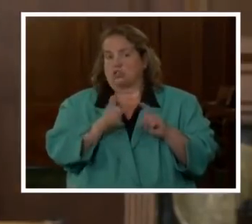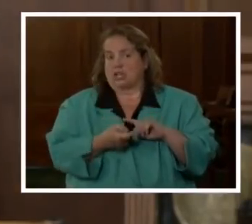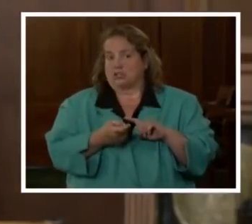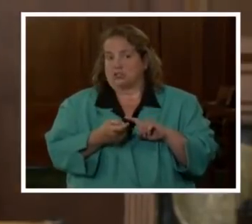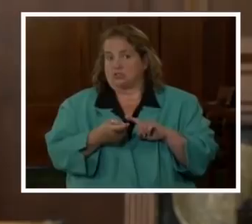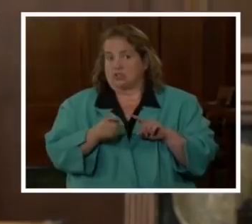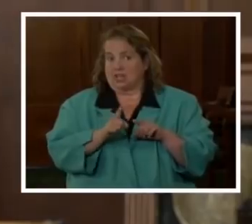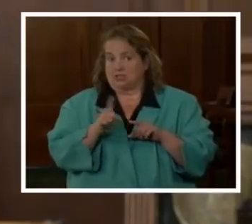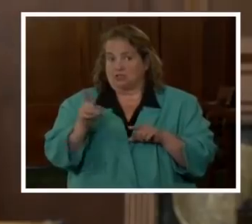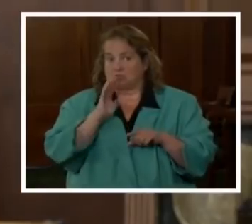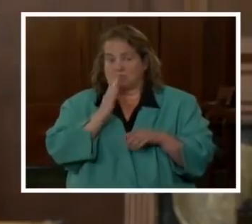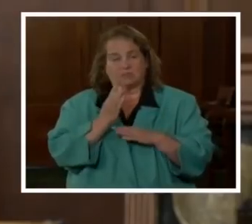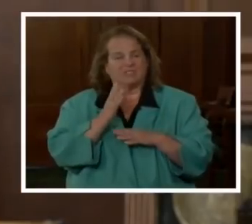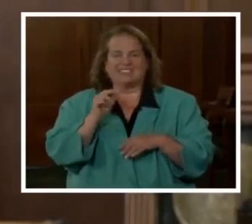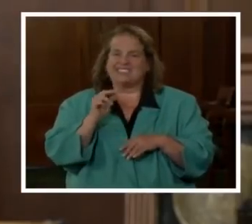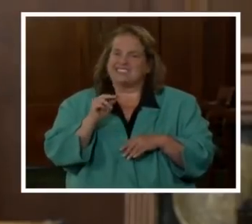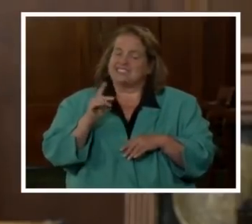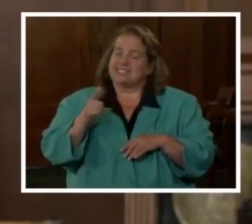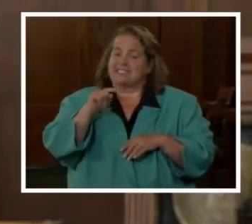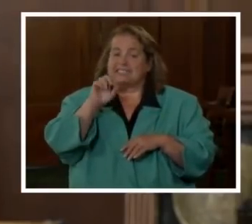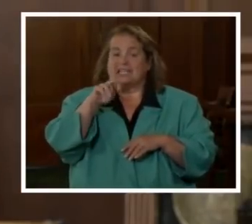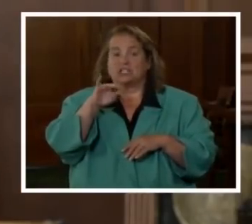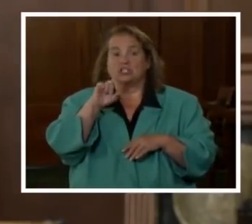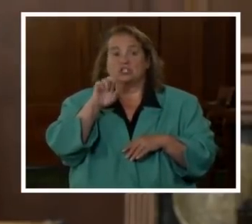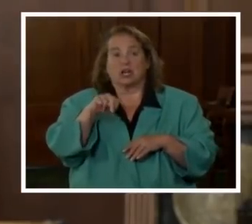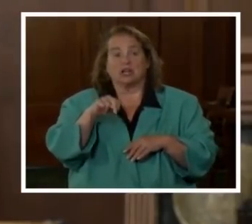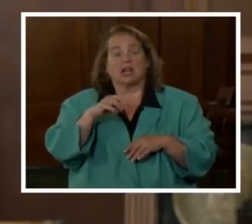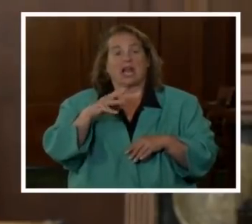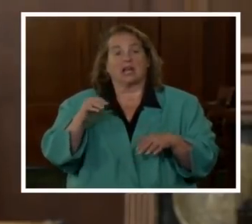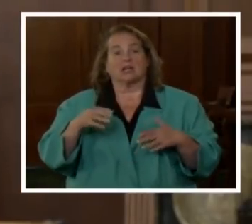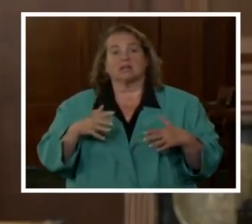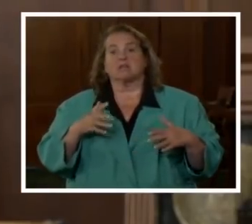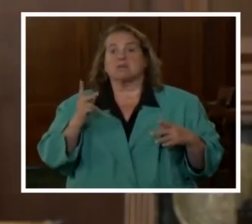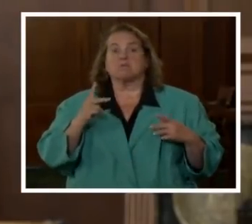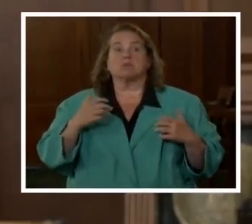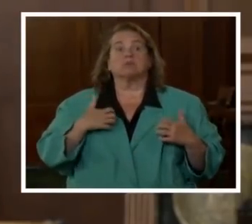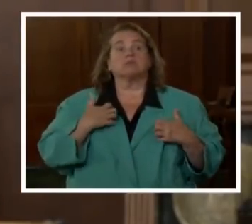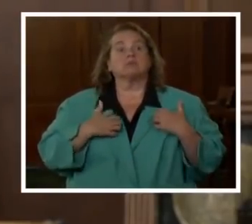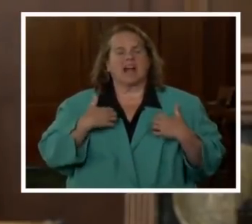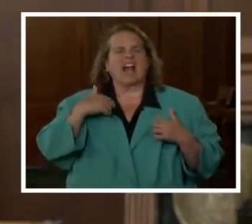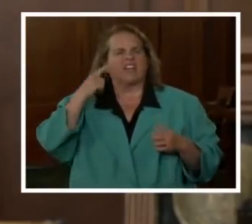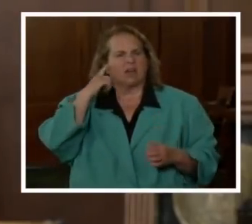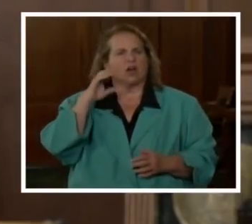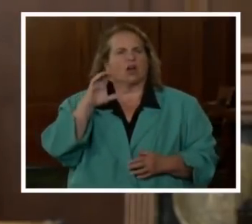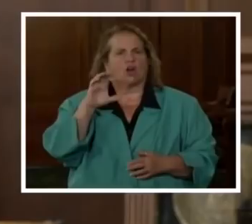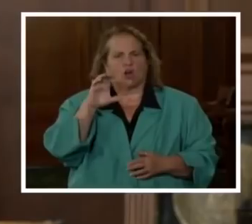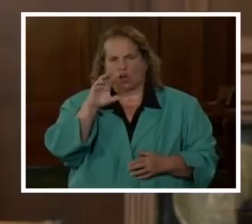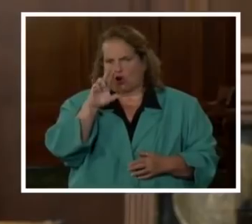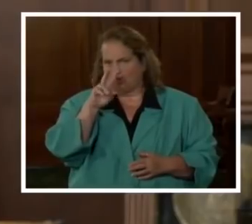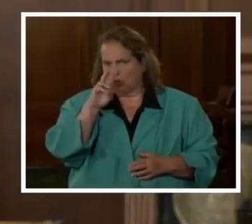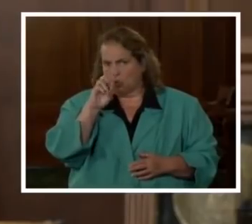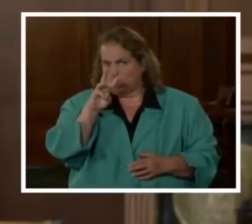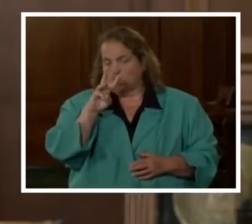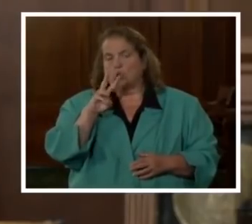now, I still think a curfew protects more people, hopefully,